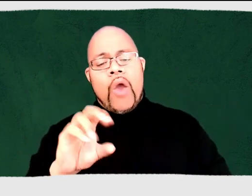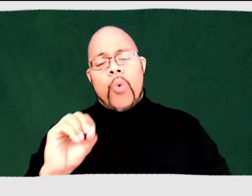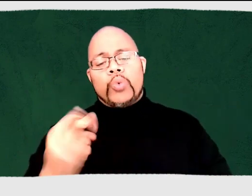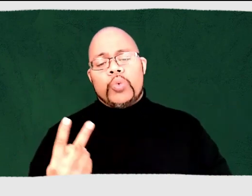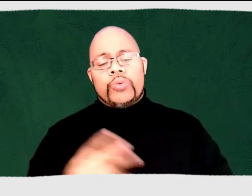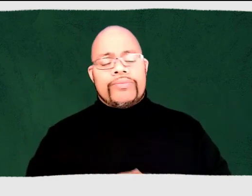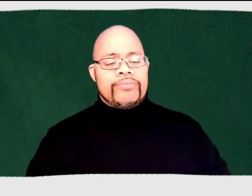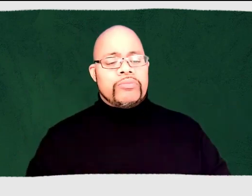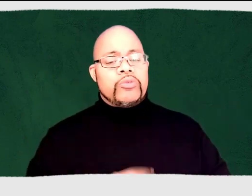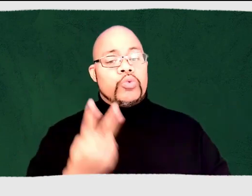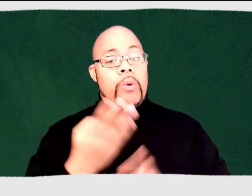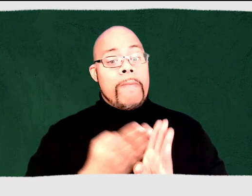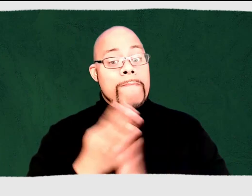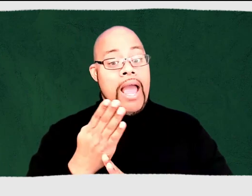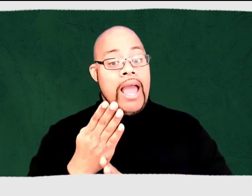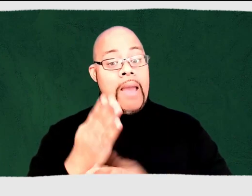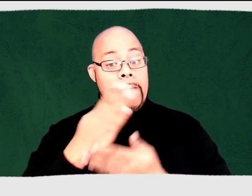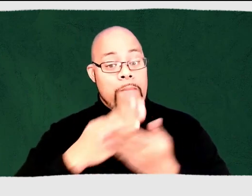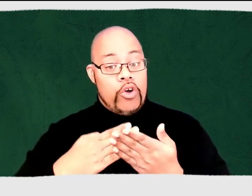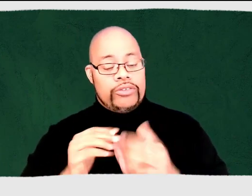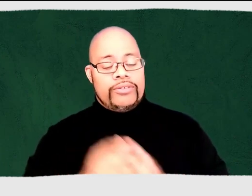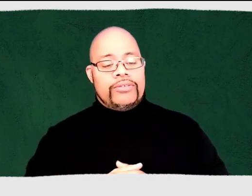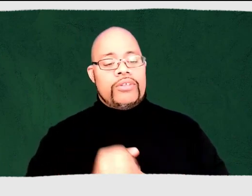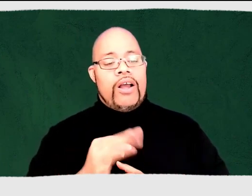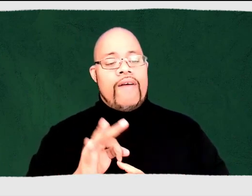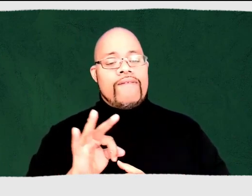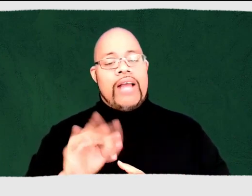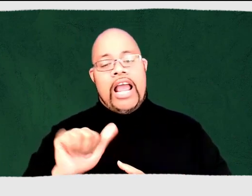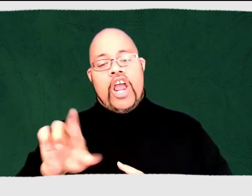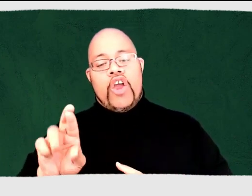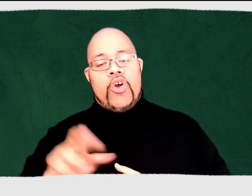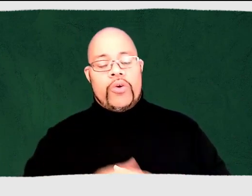the two main components of our air.